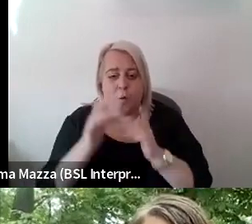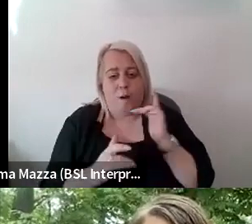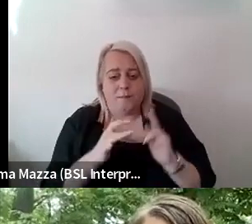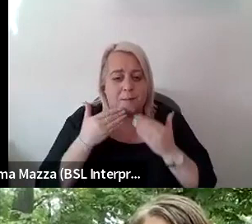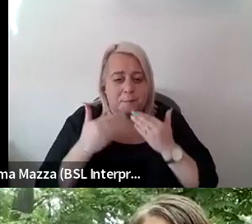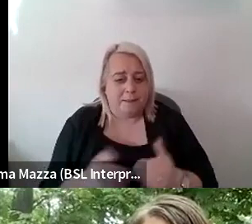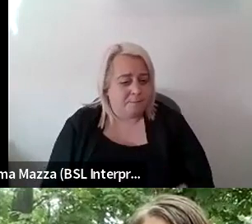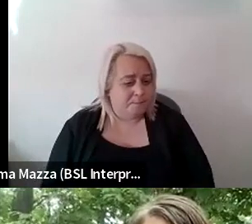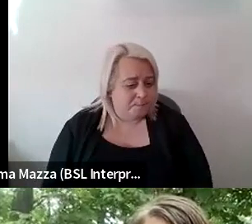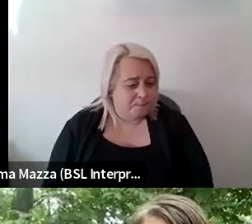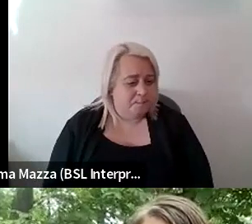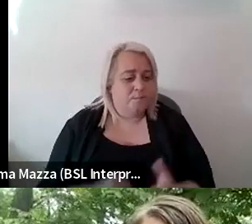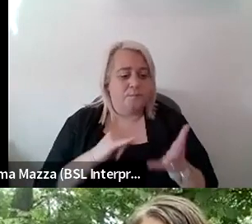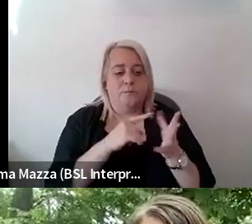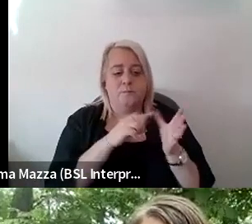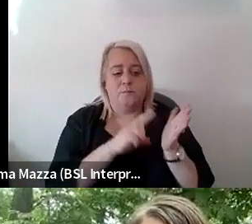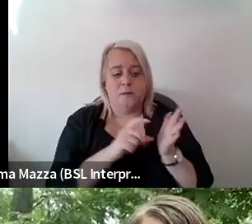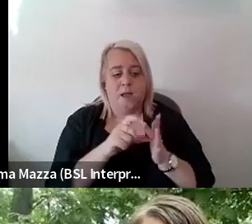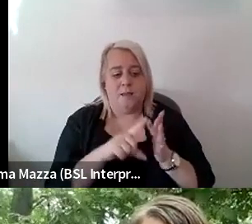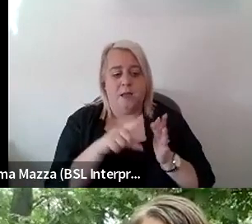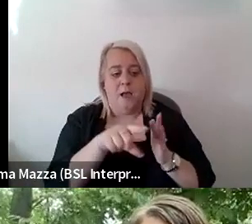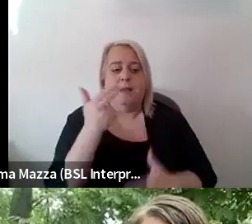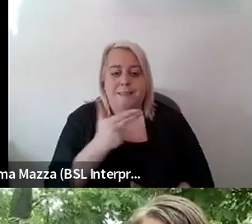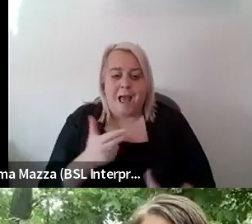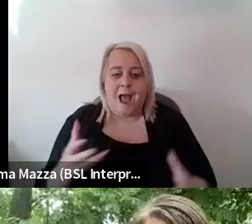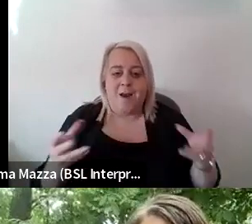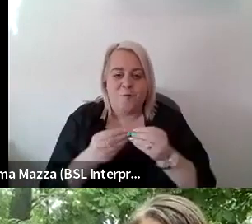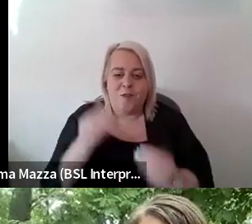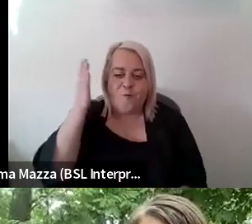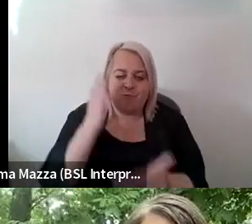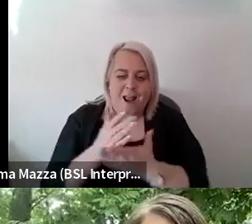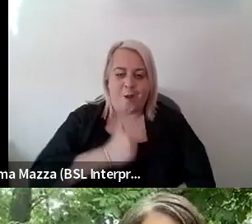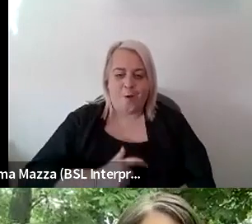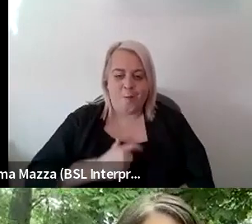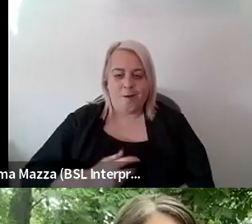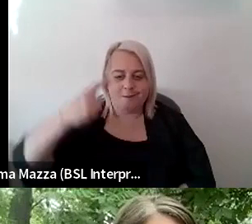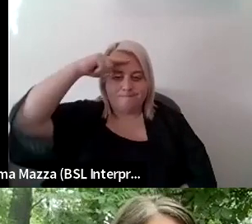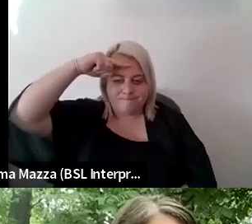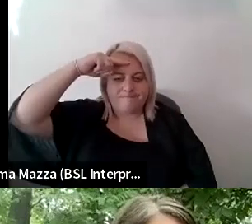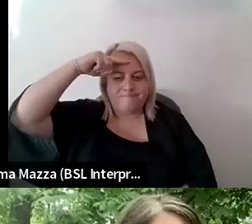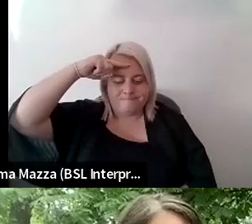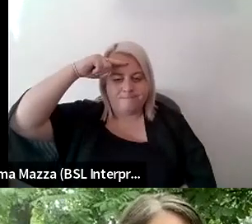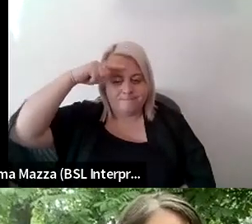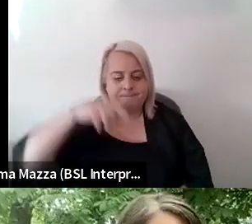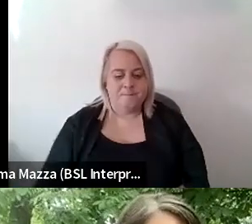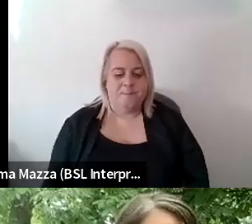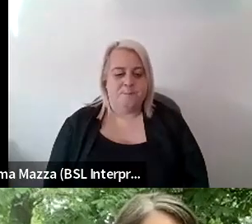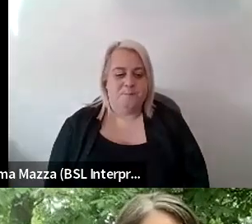What about you, Sandi? Well, design with real human beings in mind and the widest variation of humankind.